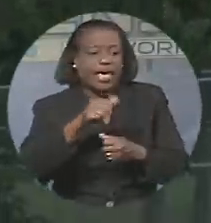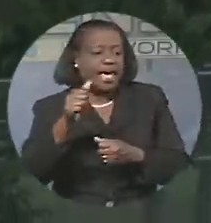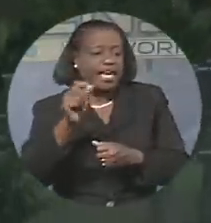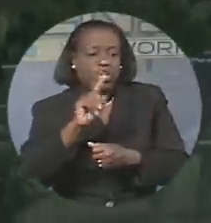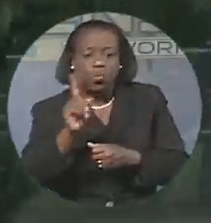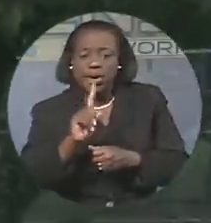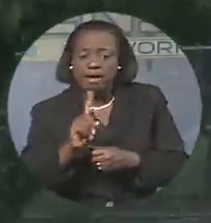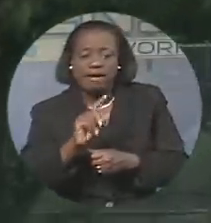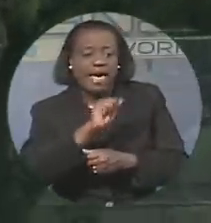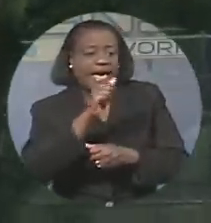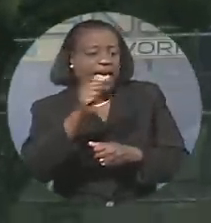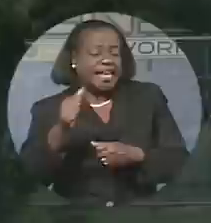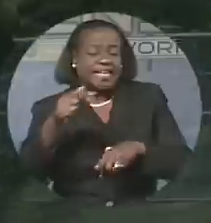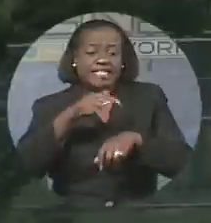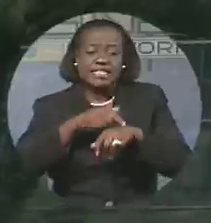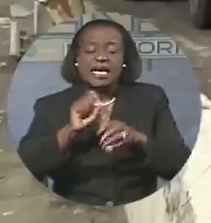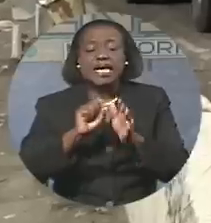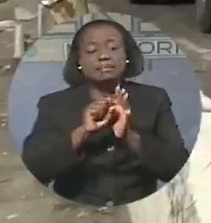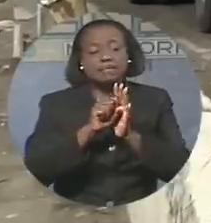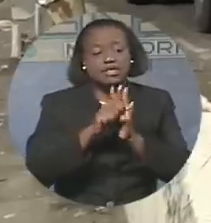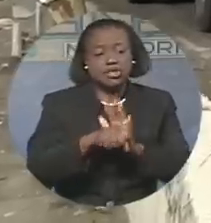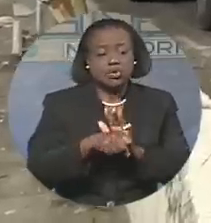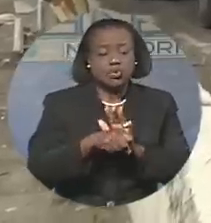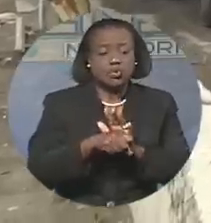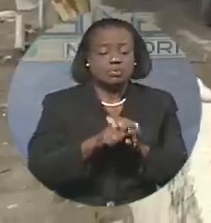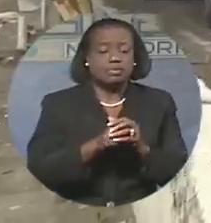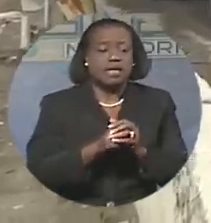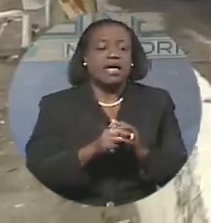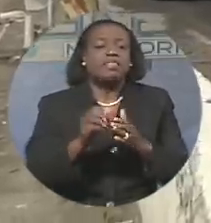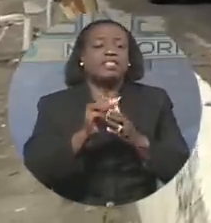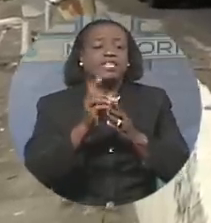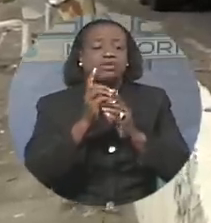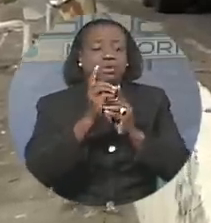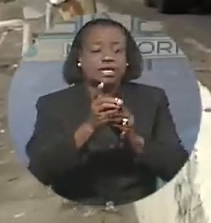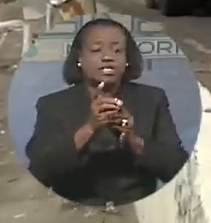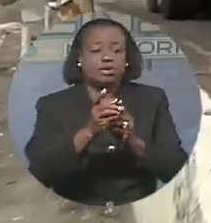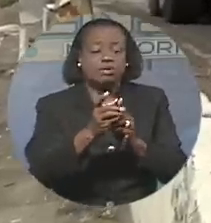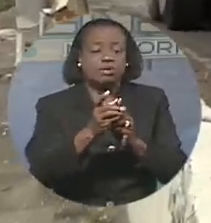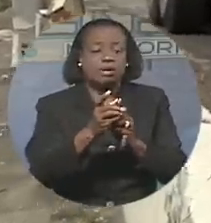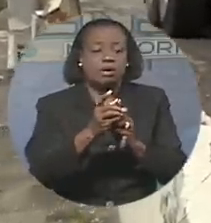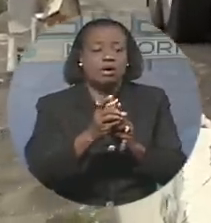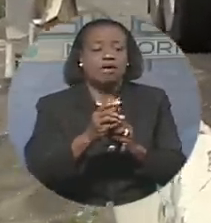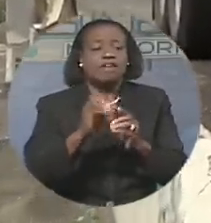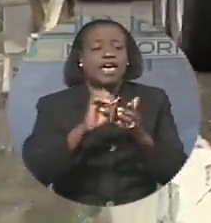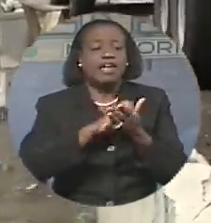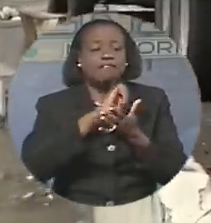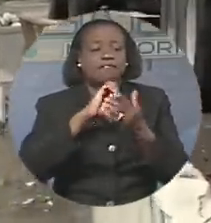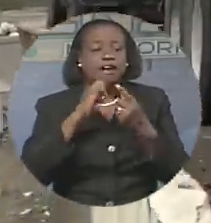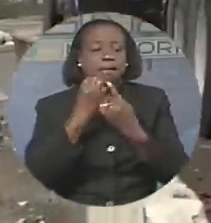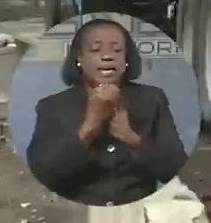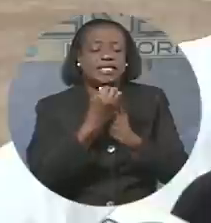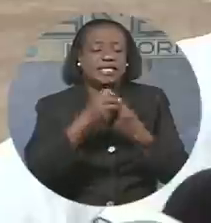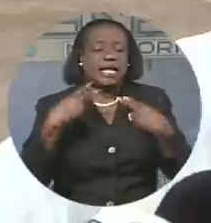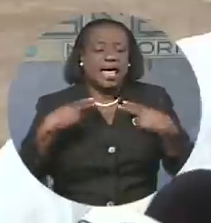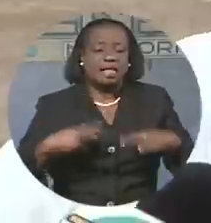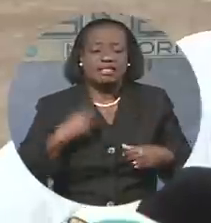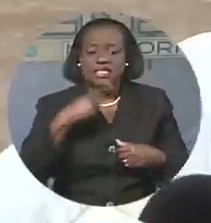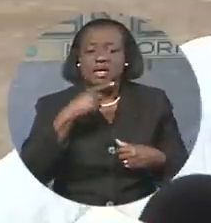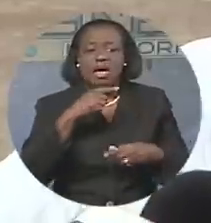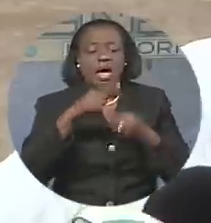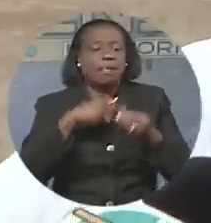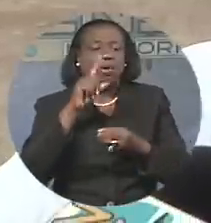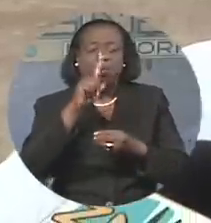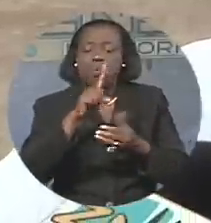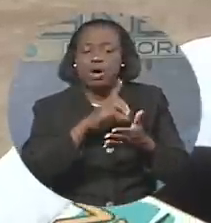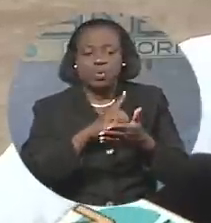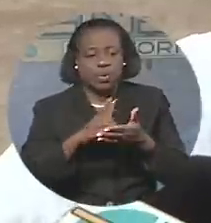Thomasina Wilson, Senior Deputy Director with the Department of Environmental Health Services, says give it about a week. Because these